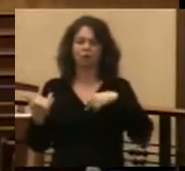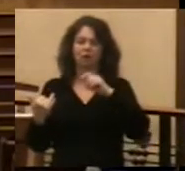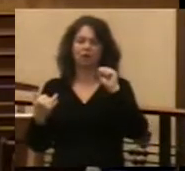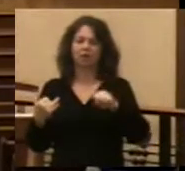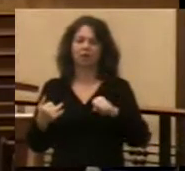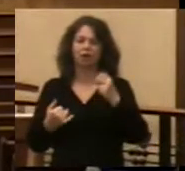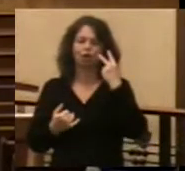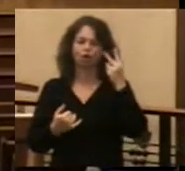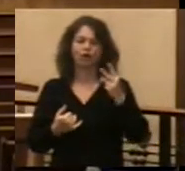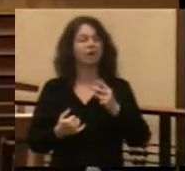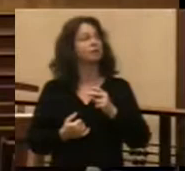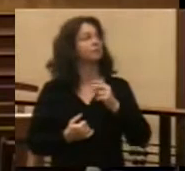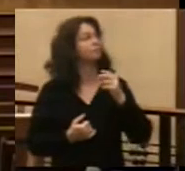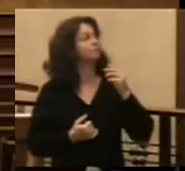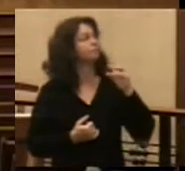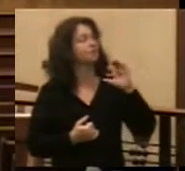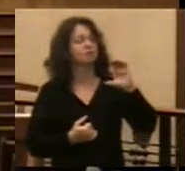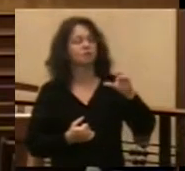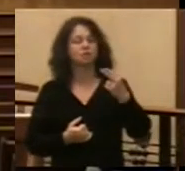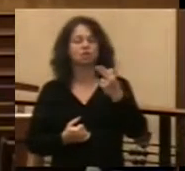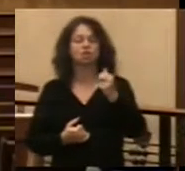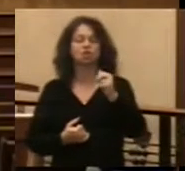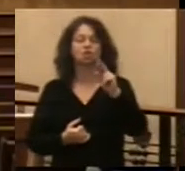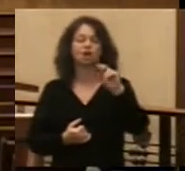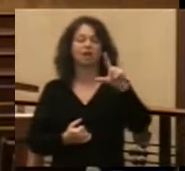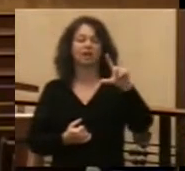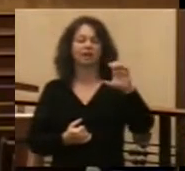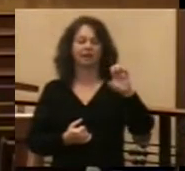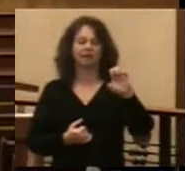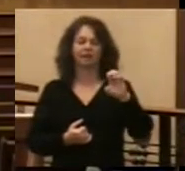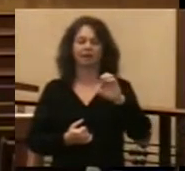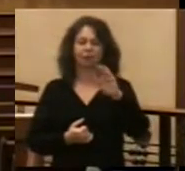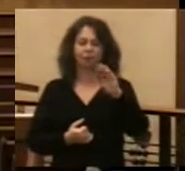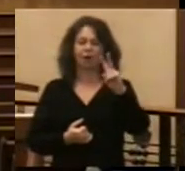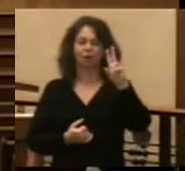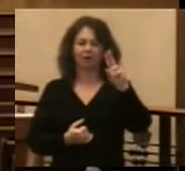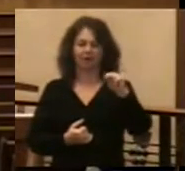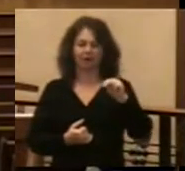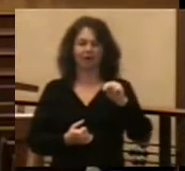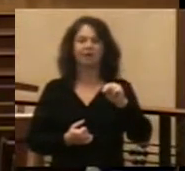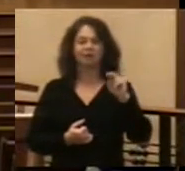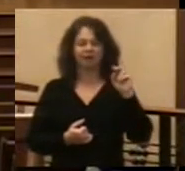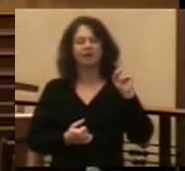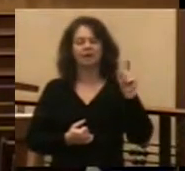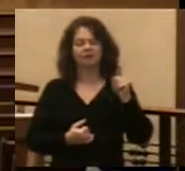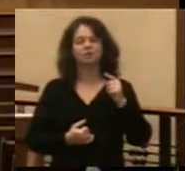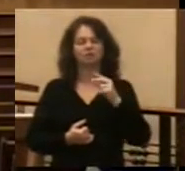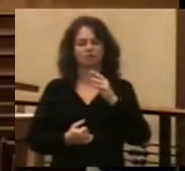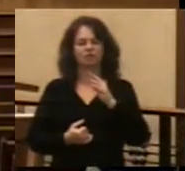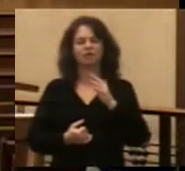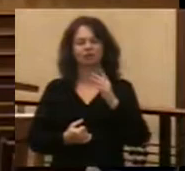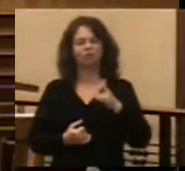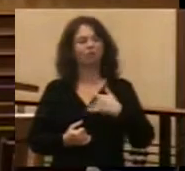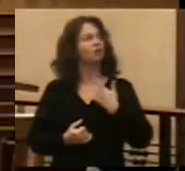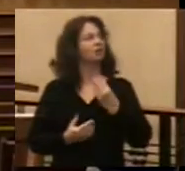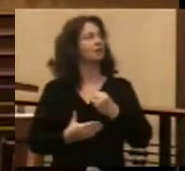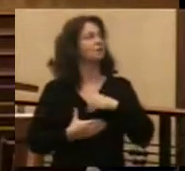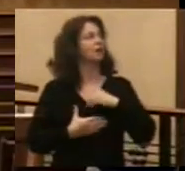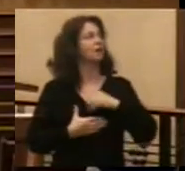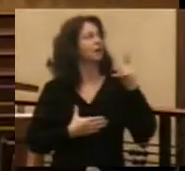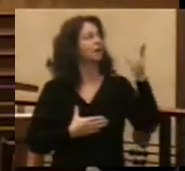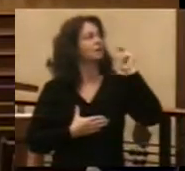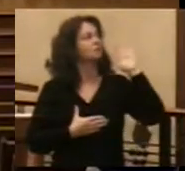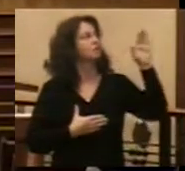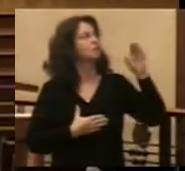from Charlie Brown, and maybe Charlie Brown himself can lift up a little bit of that exilic voice within us. Listen to